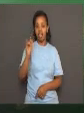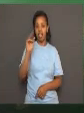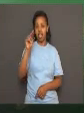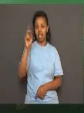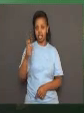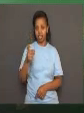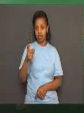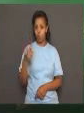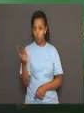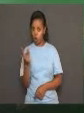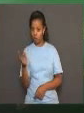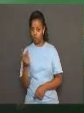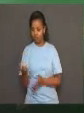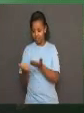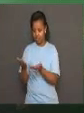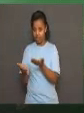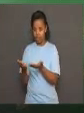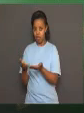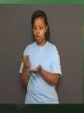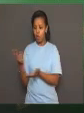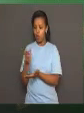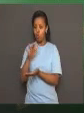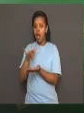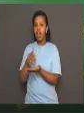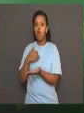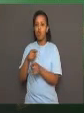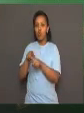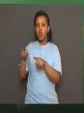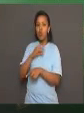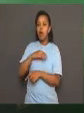characteristic that is uncommon to both animals?